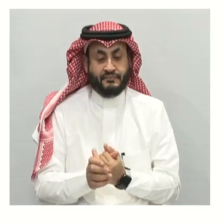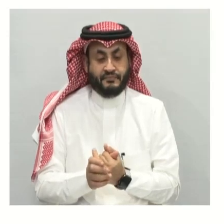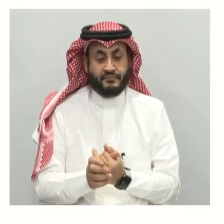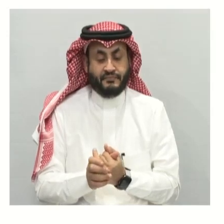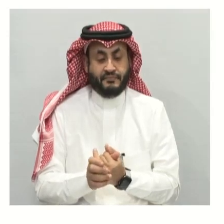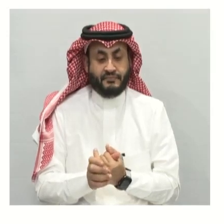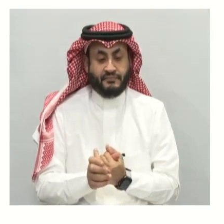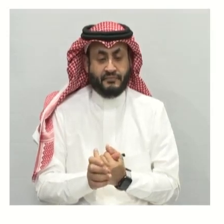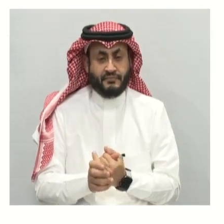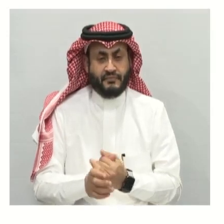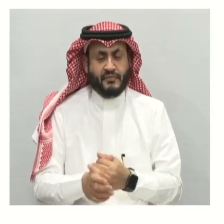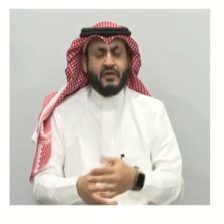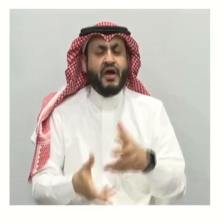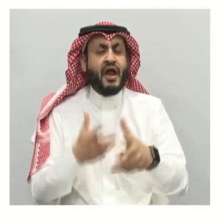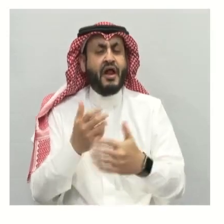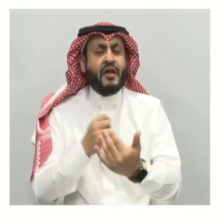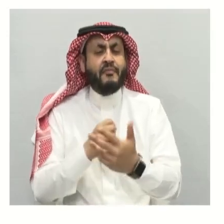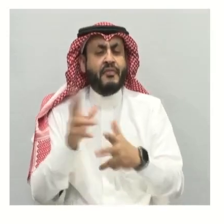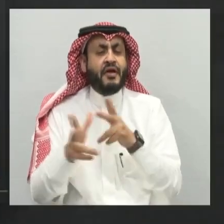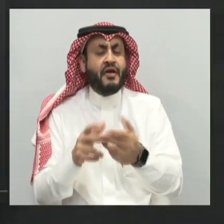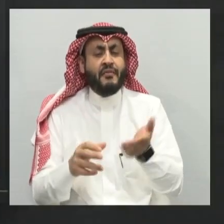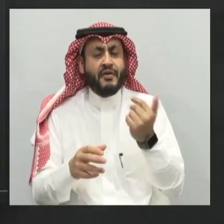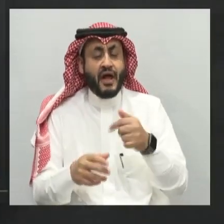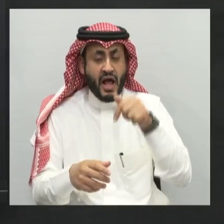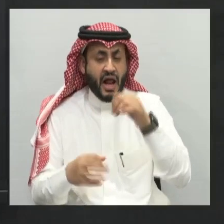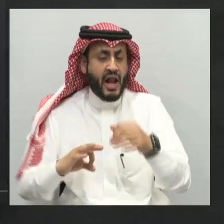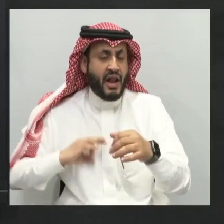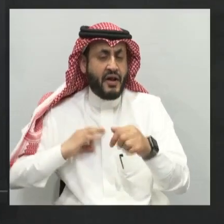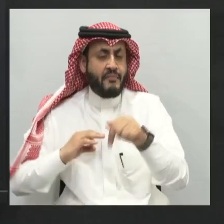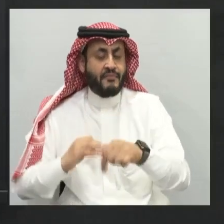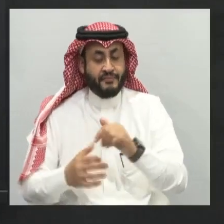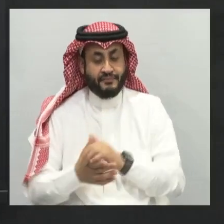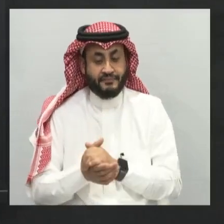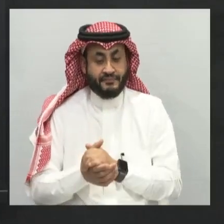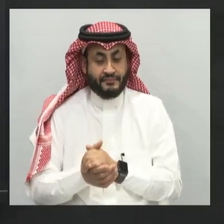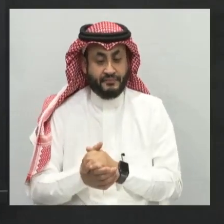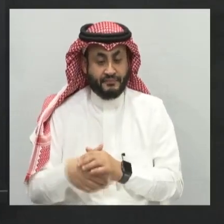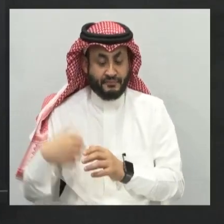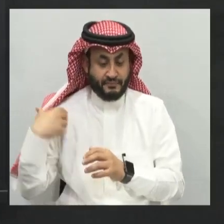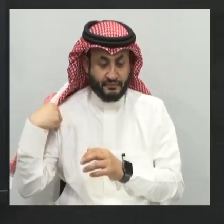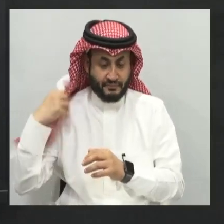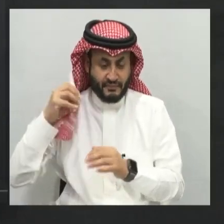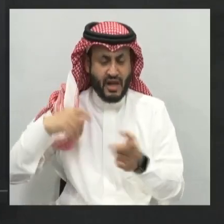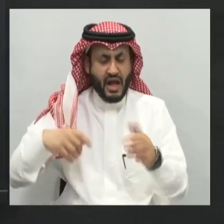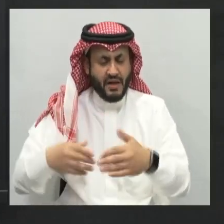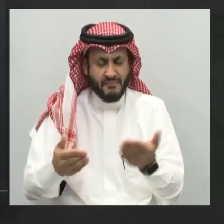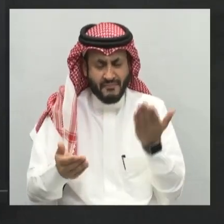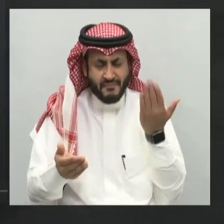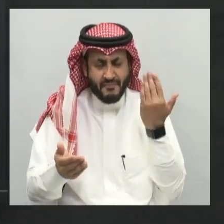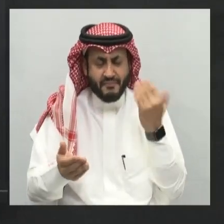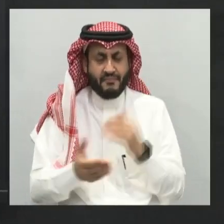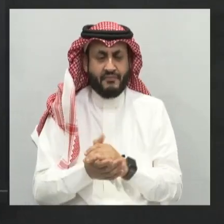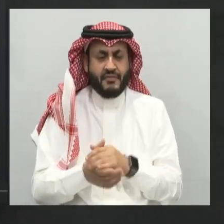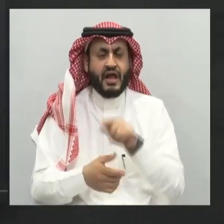So, we talked about what day do you like? So now we're taking one step backwards,